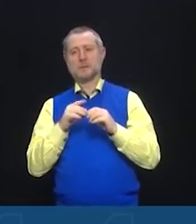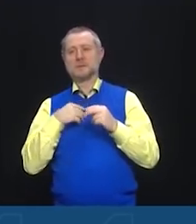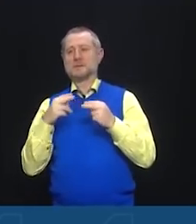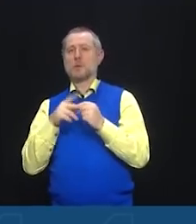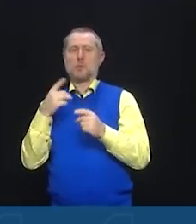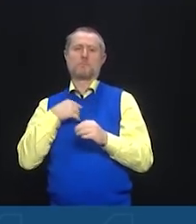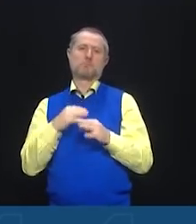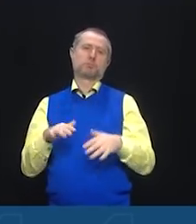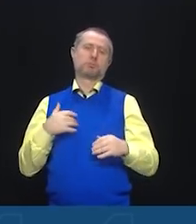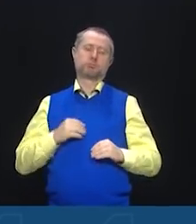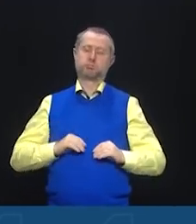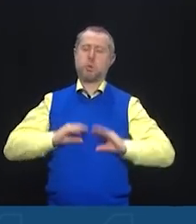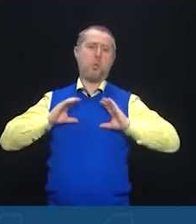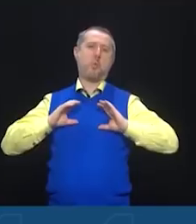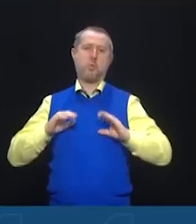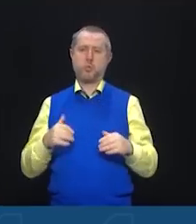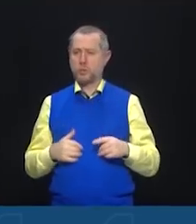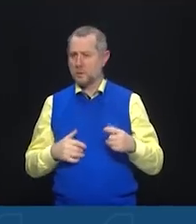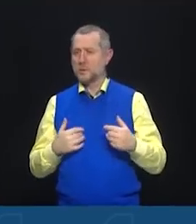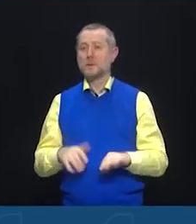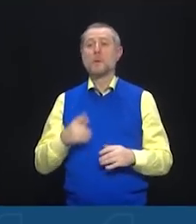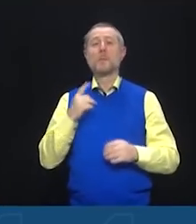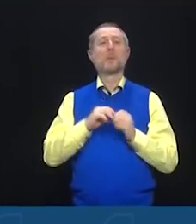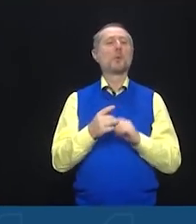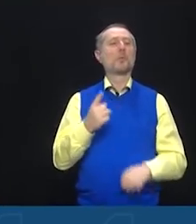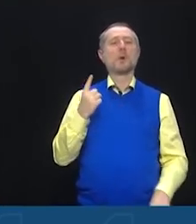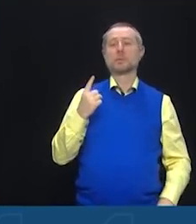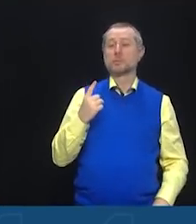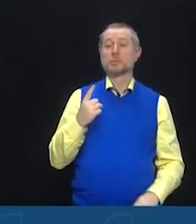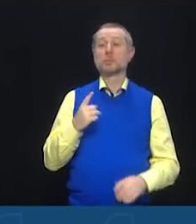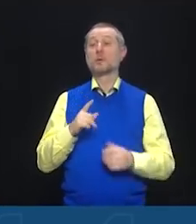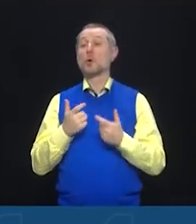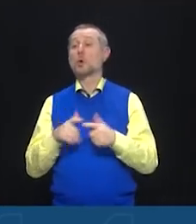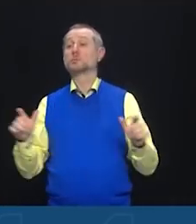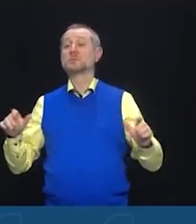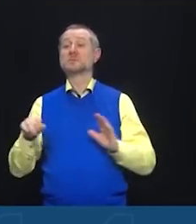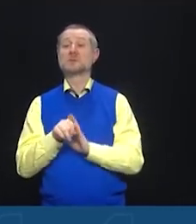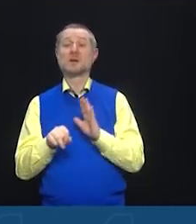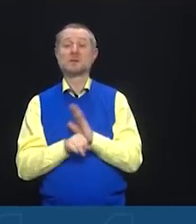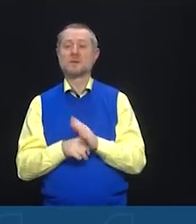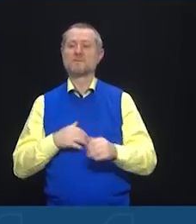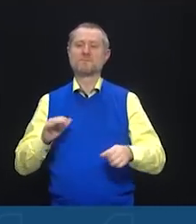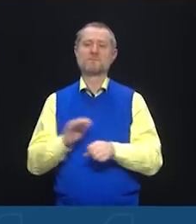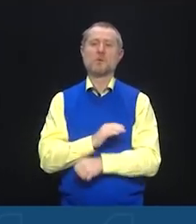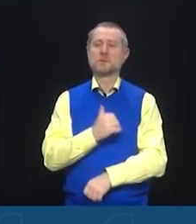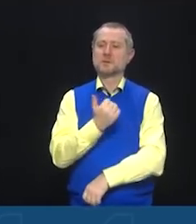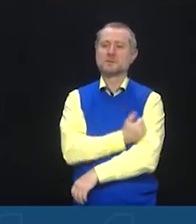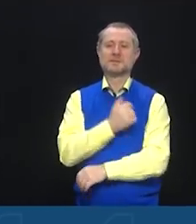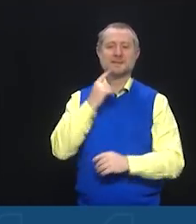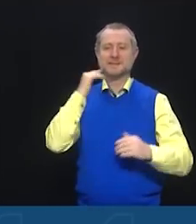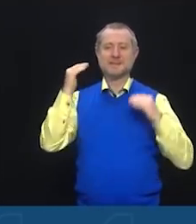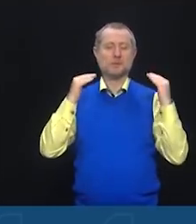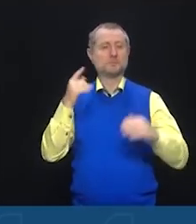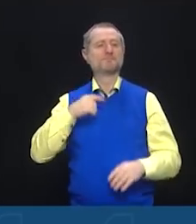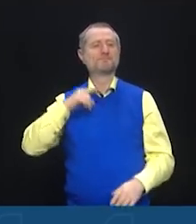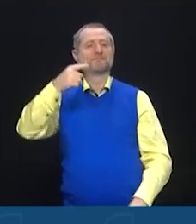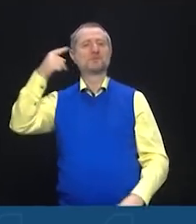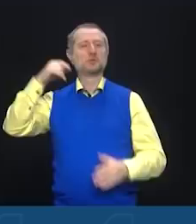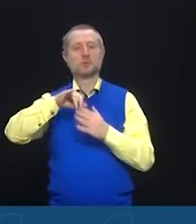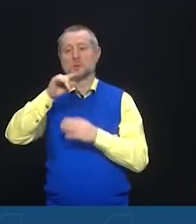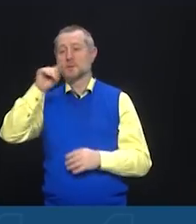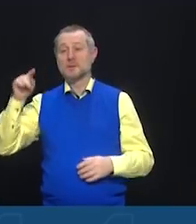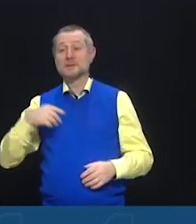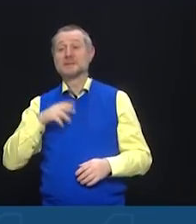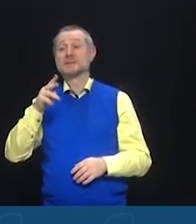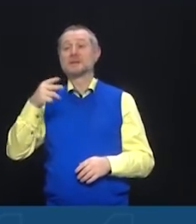number one among all large states in having fully vaccinated teenagers. We are number two in all large states for having fully